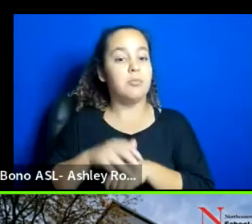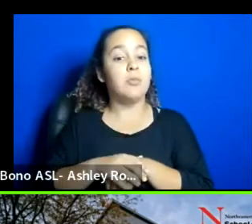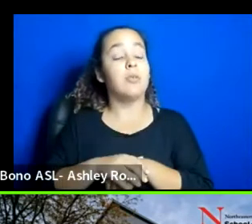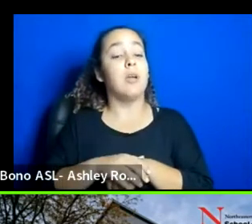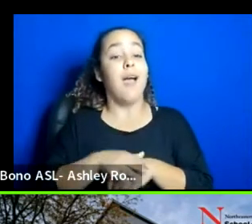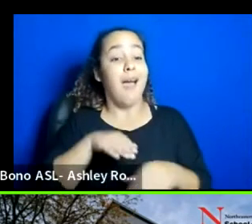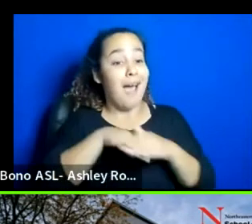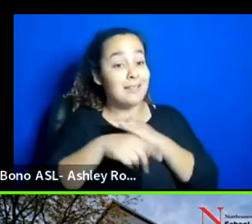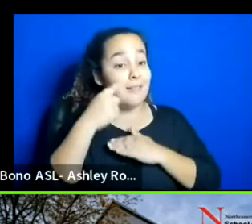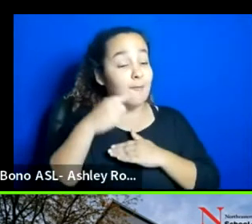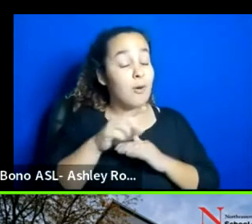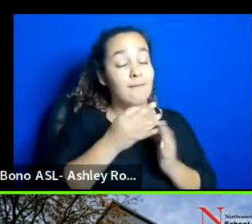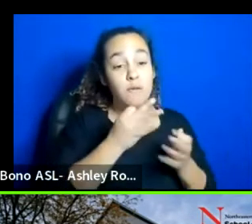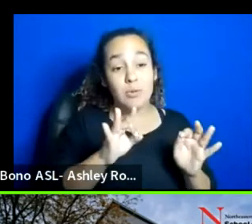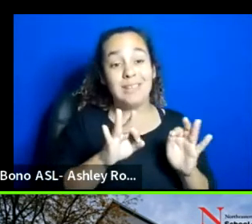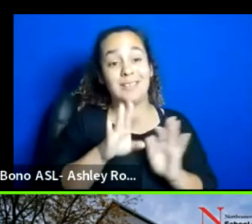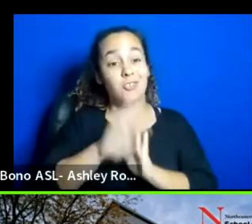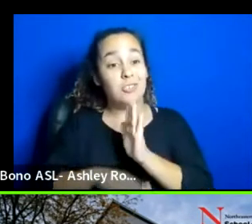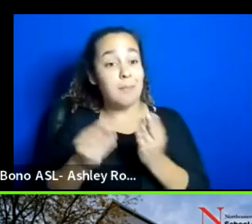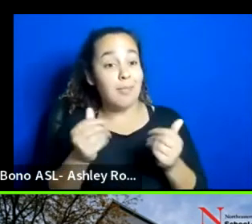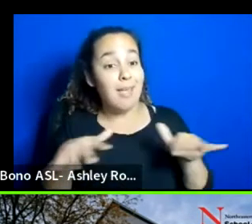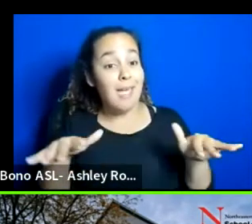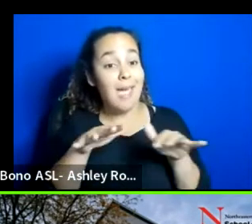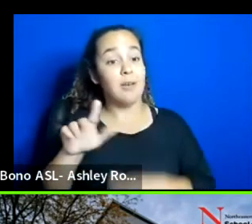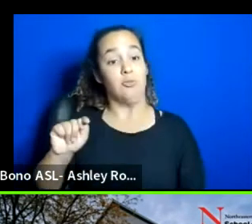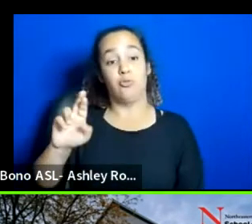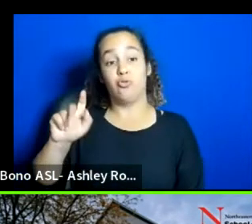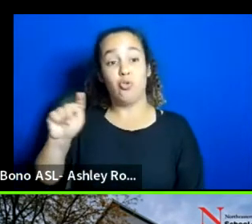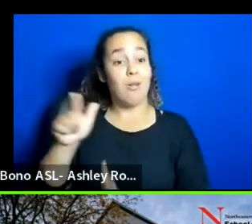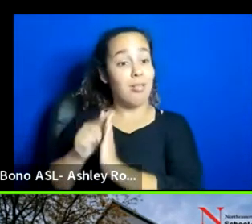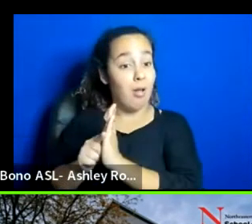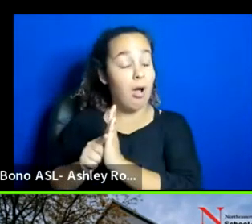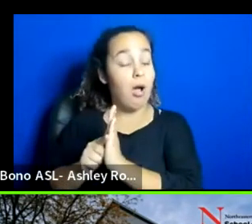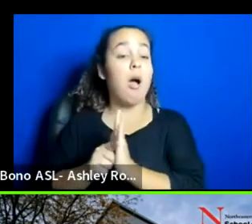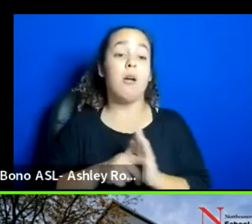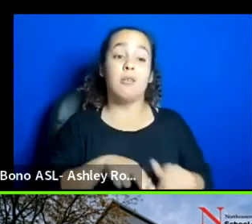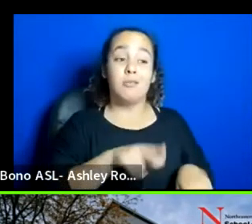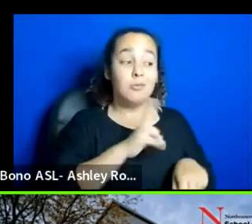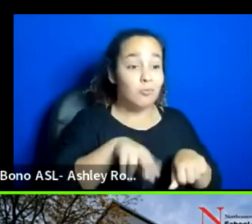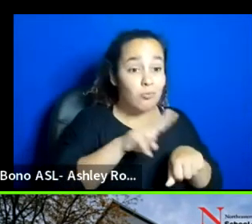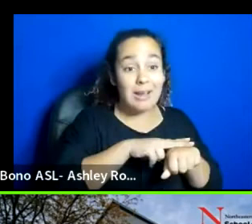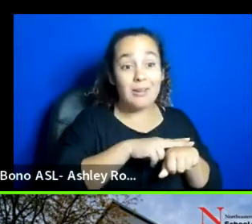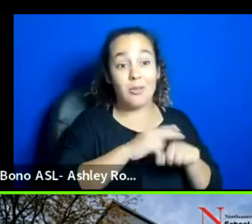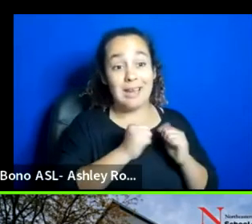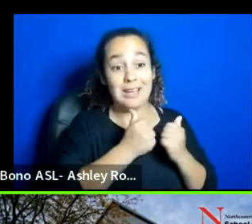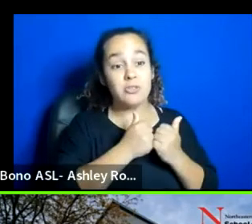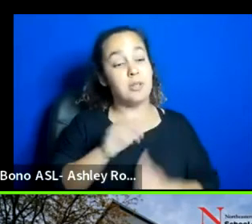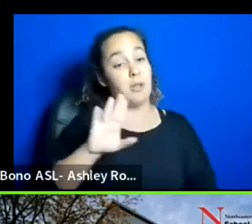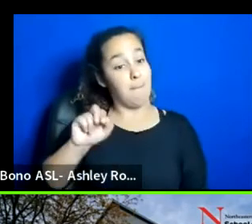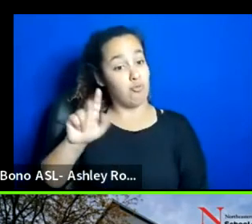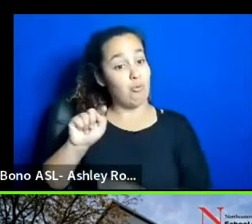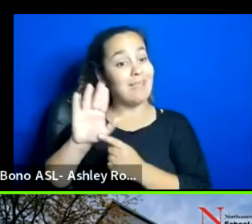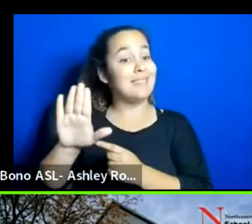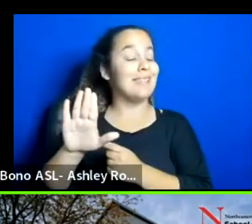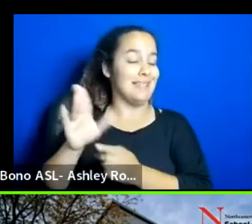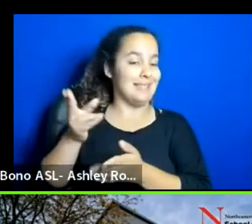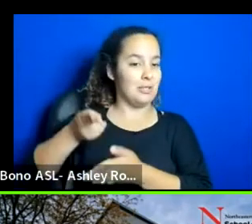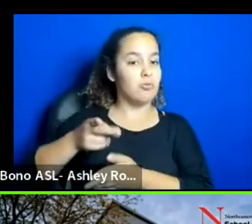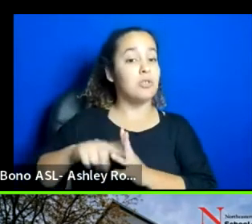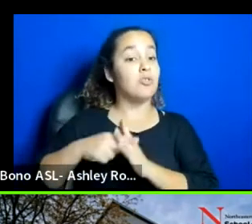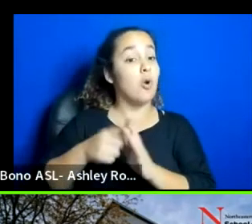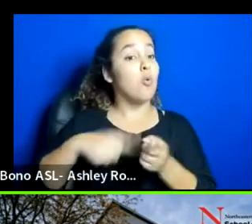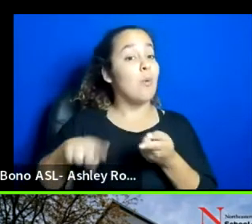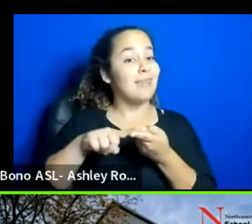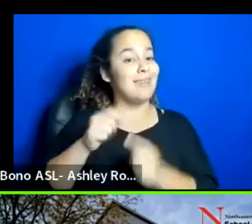land, adjustments to tort law, regulatory agencies. And Brent's history begins 1856 with